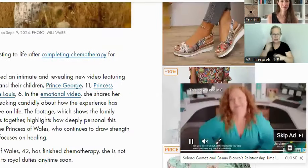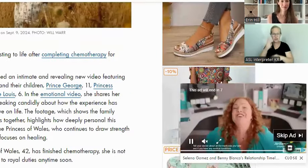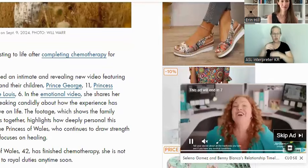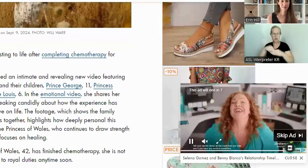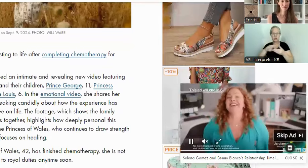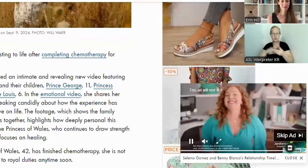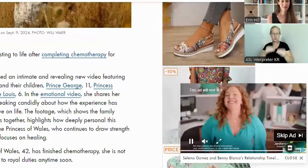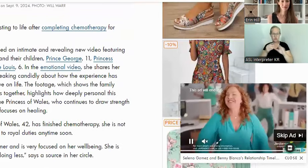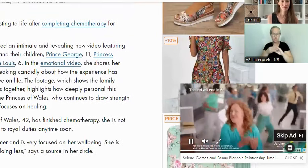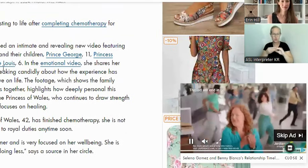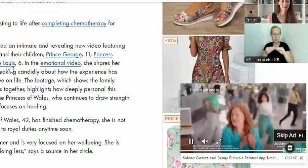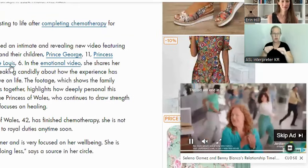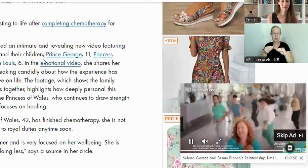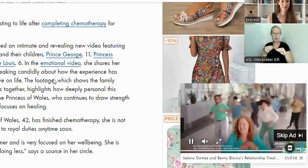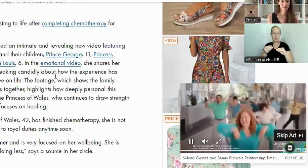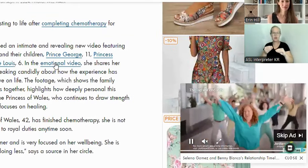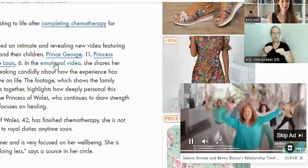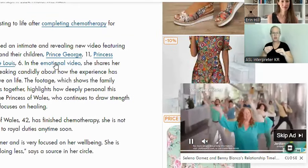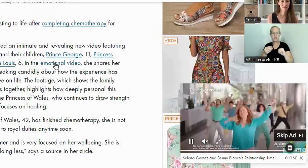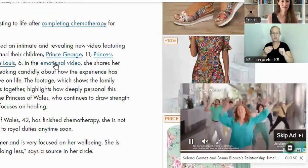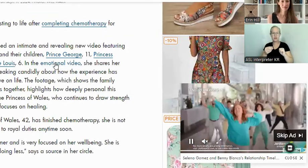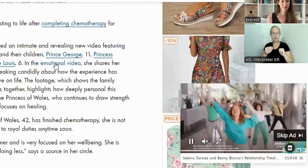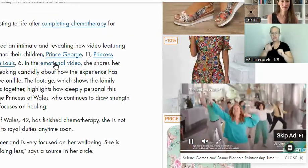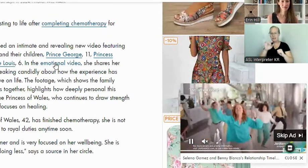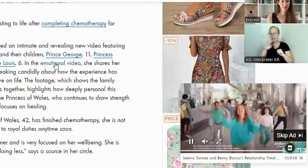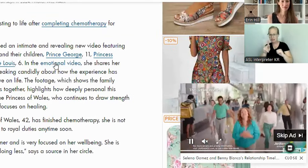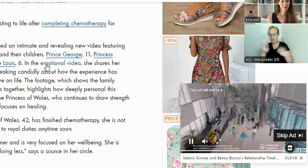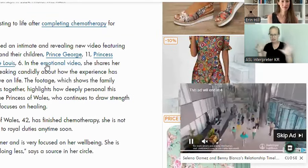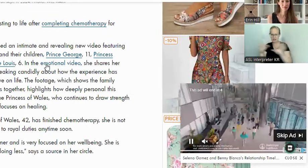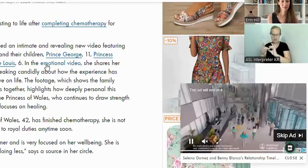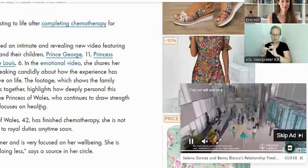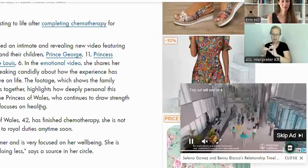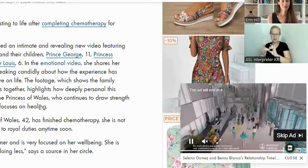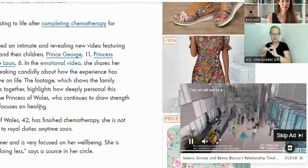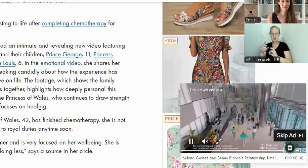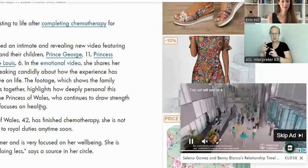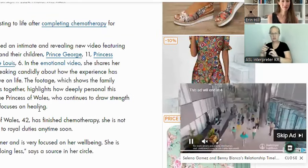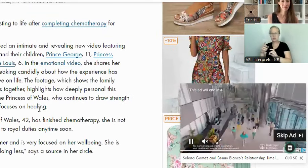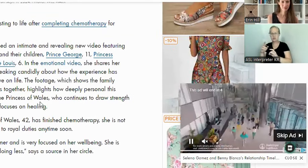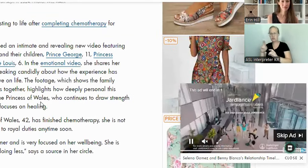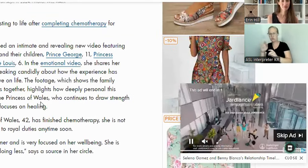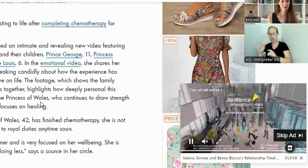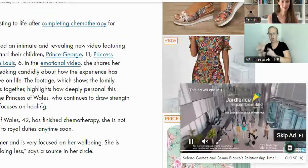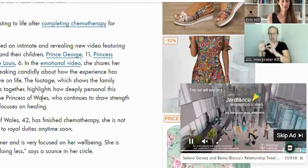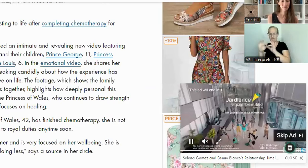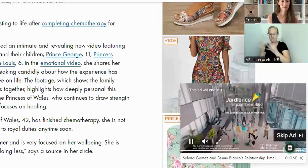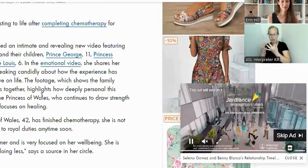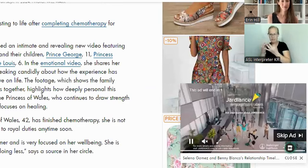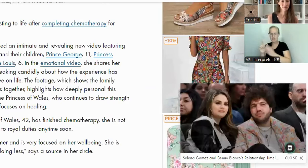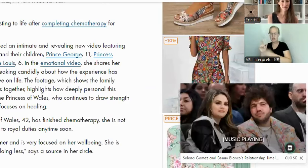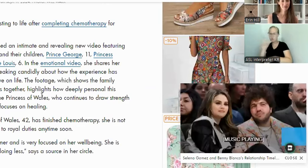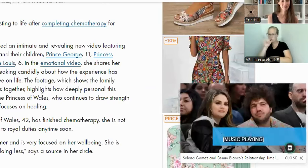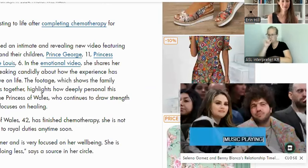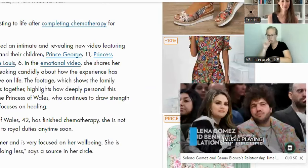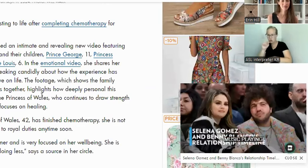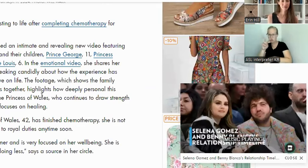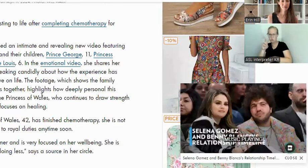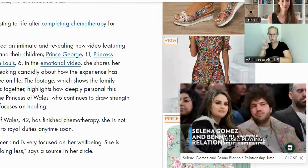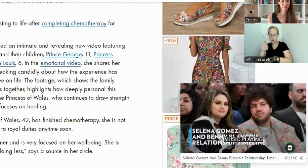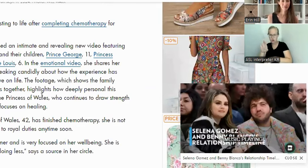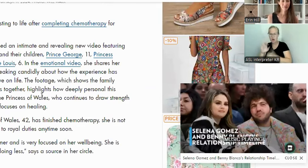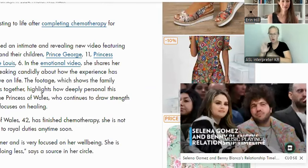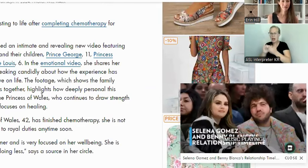story that, you know, you're, you're linking to the Kensington, like the Royal family, like Twitter. So how did you